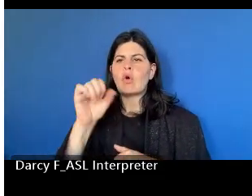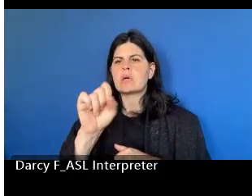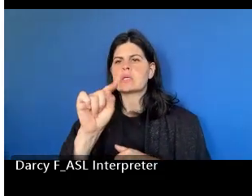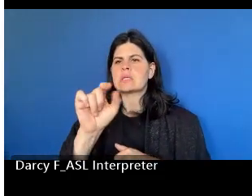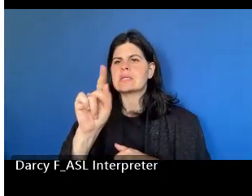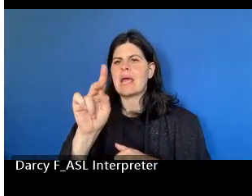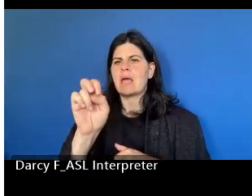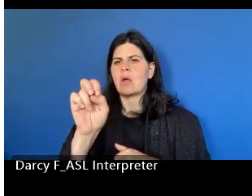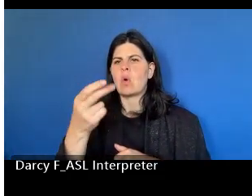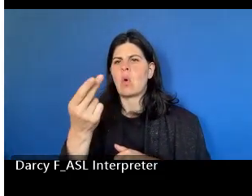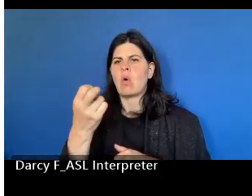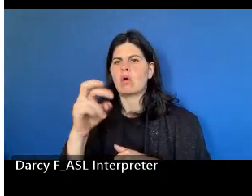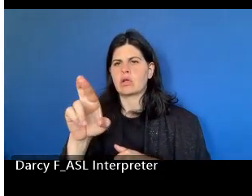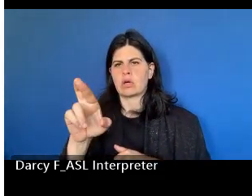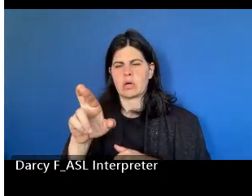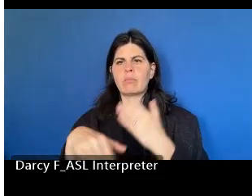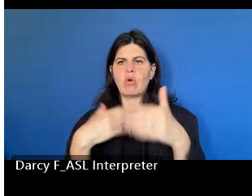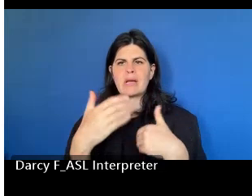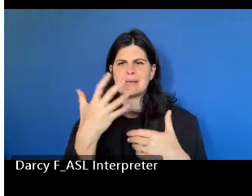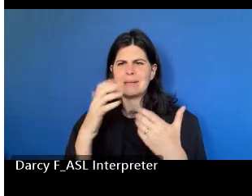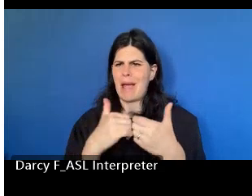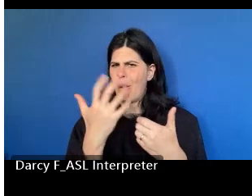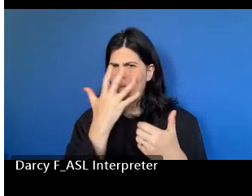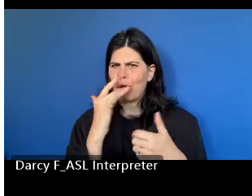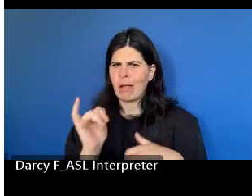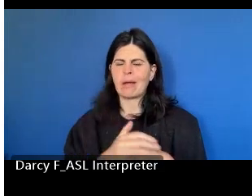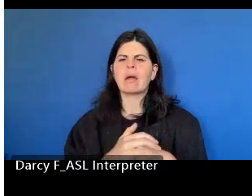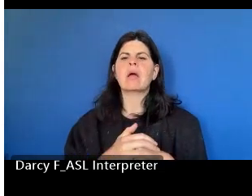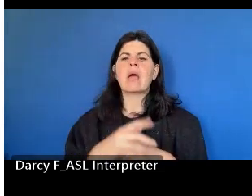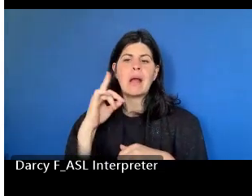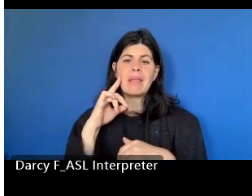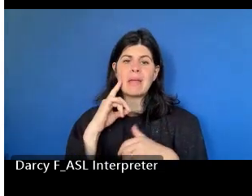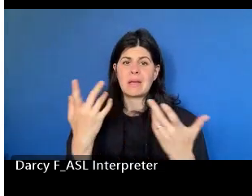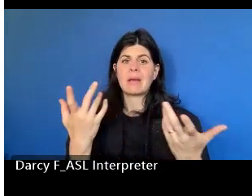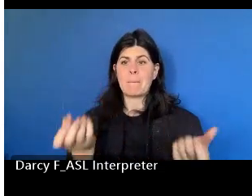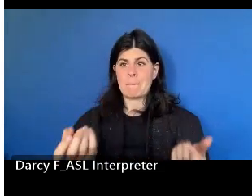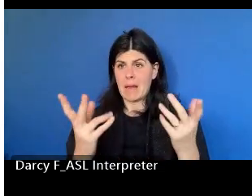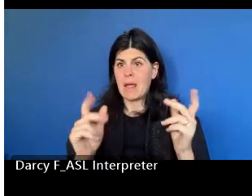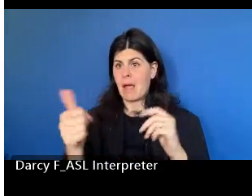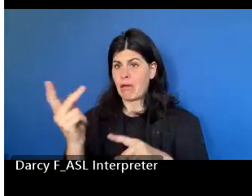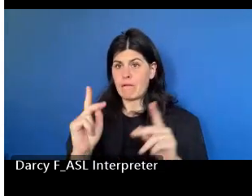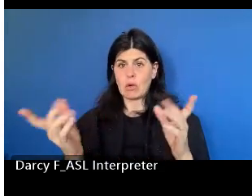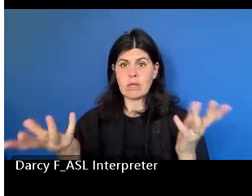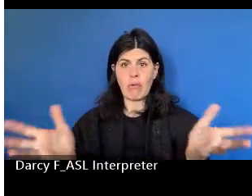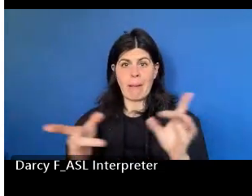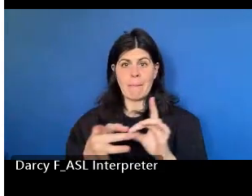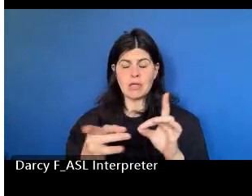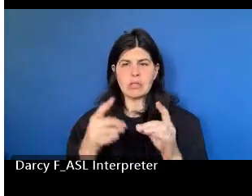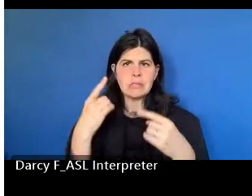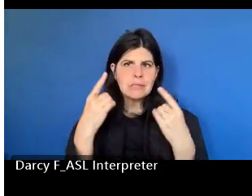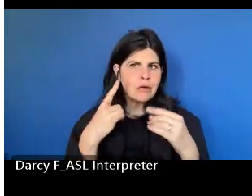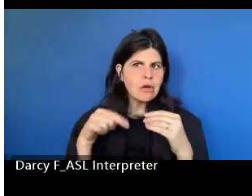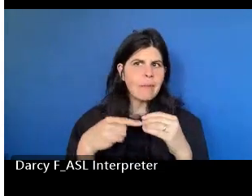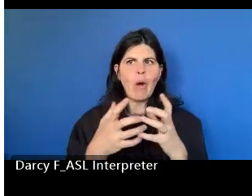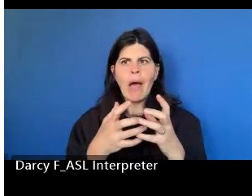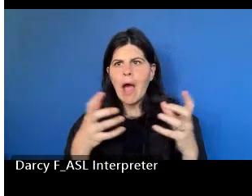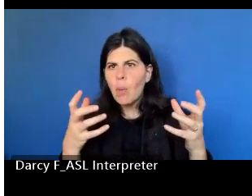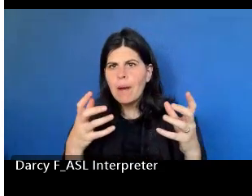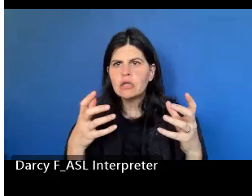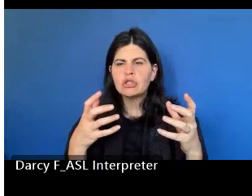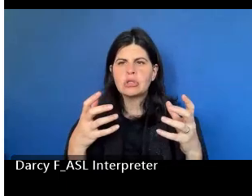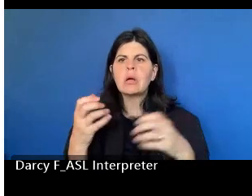process would look like. And I think that, as many folks have mentioned, I think the consideration of the frequency of